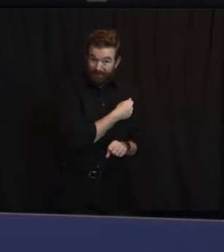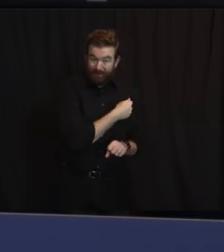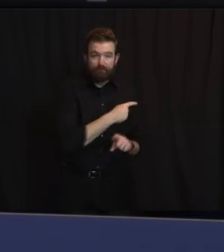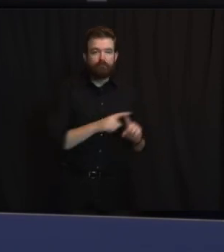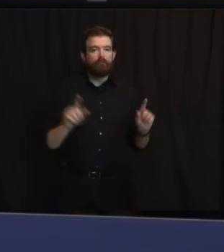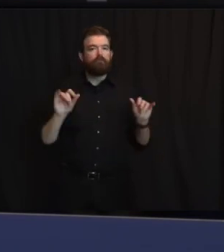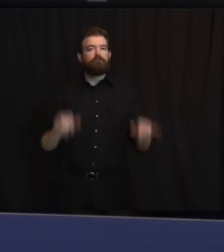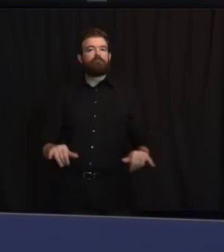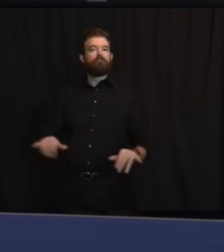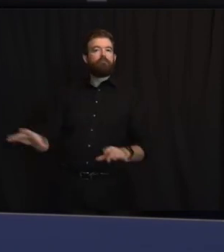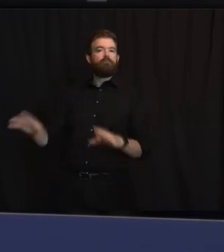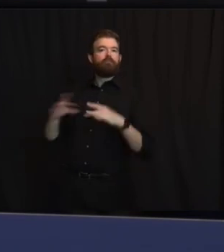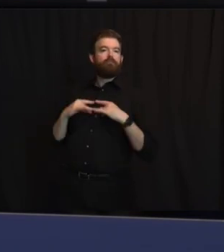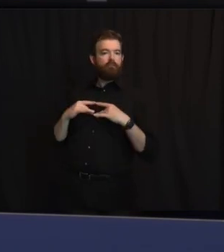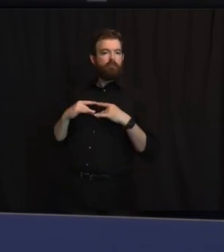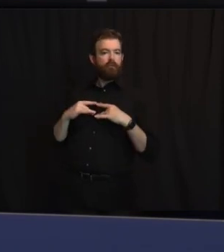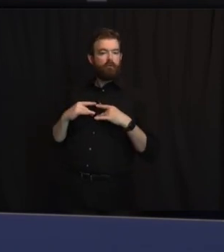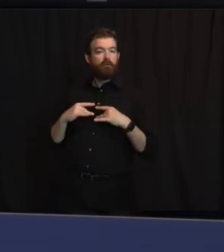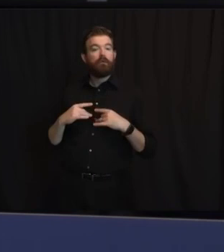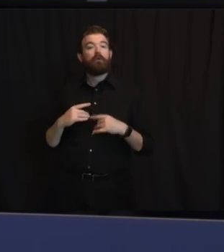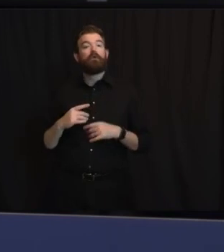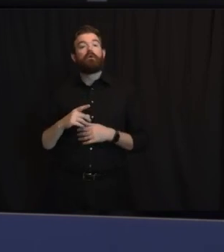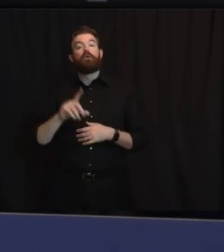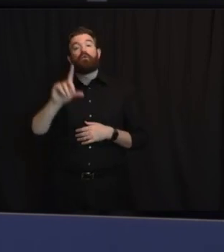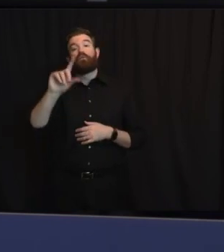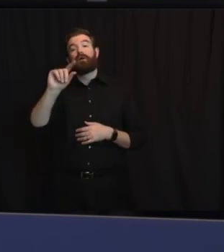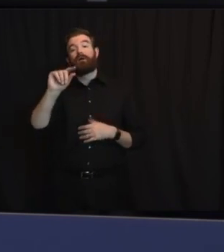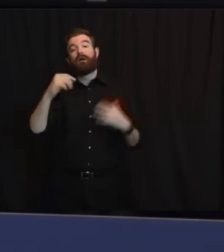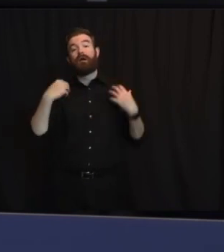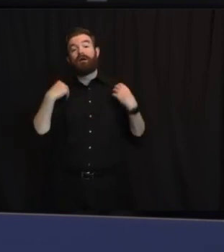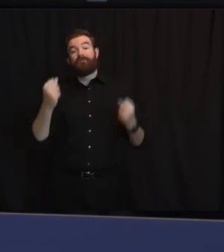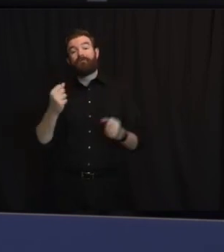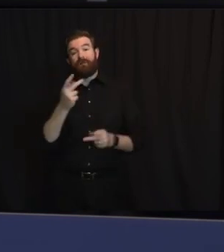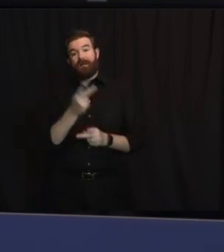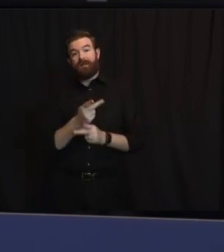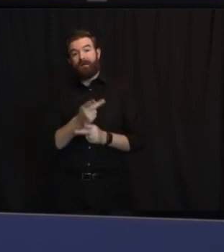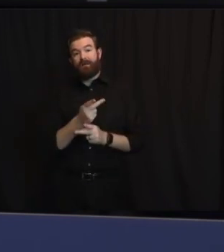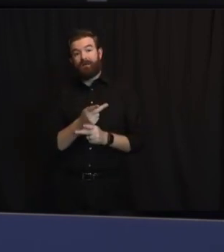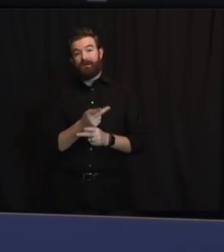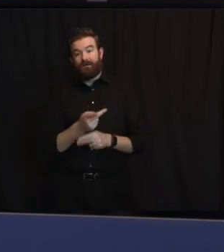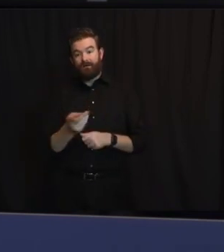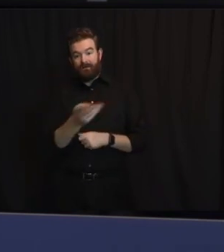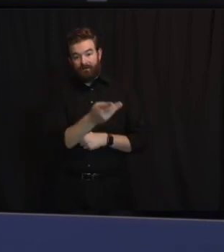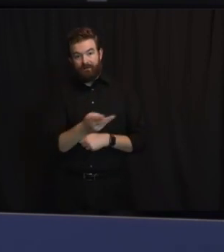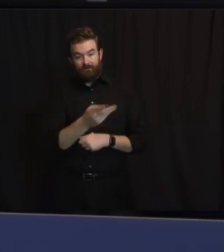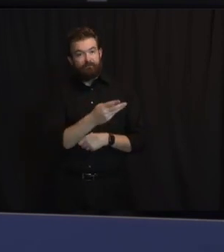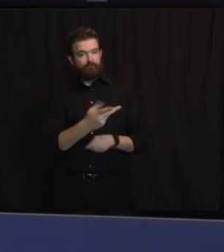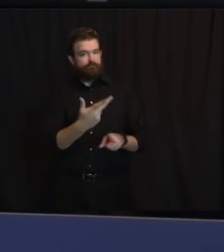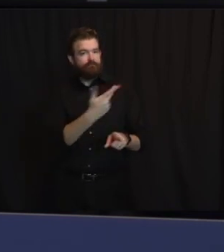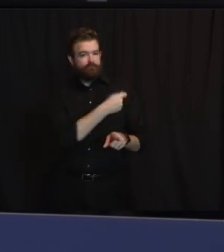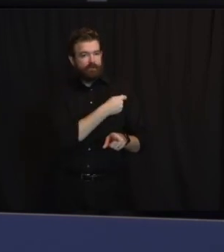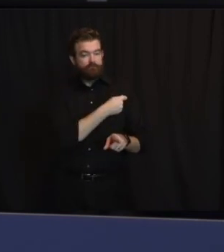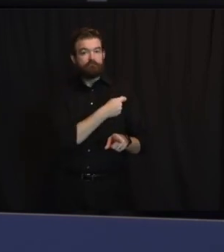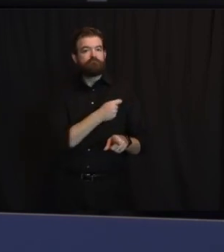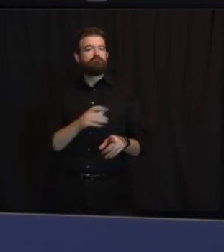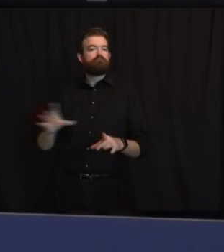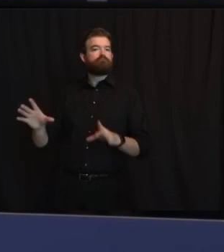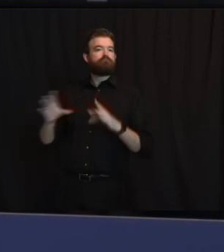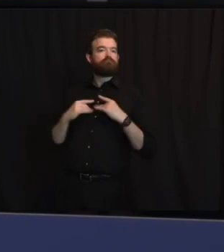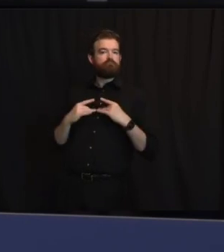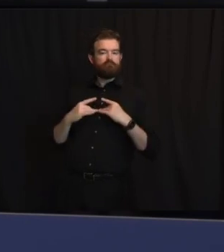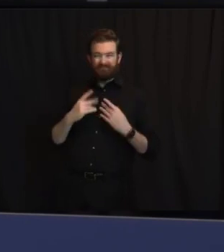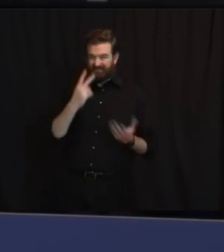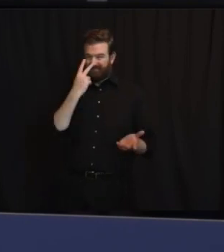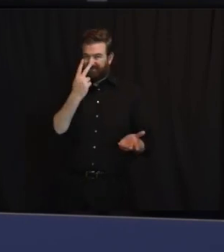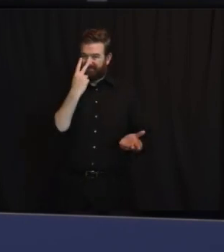and 20 healthcare personnel, of which 4 were vaccinated. So the risk is there. The risk for poor outcomes